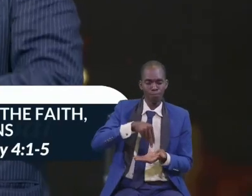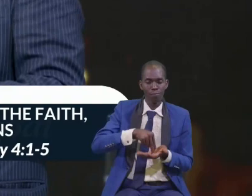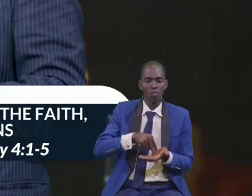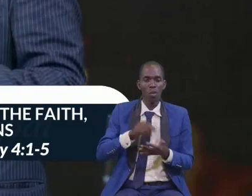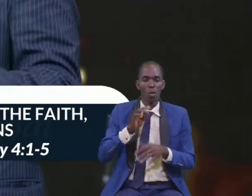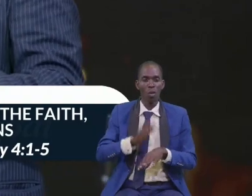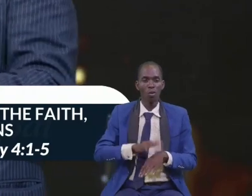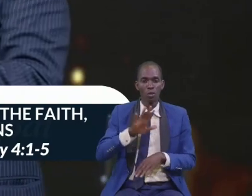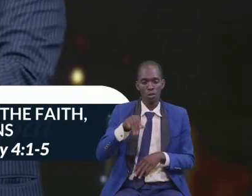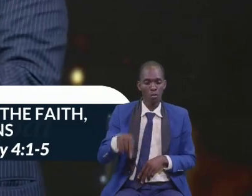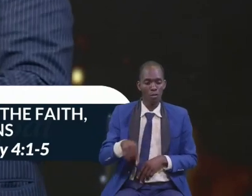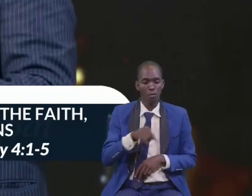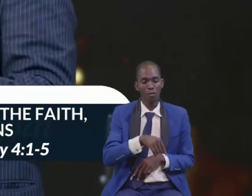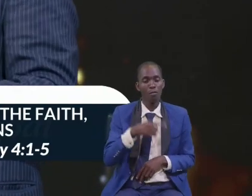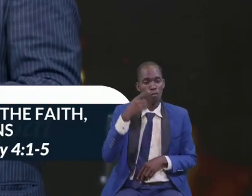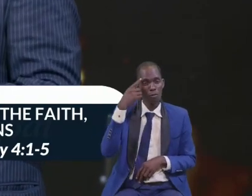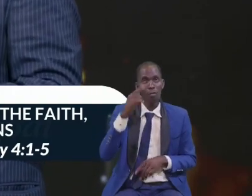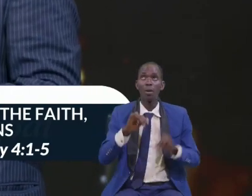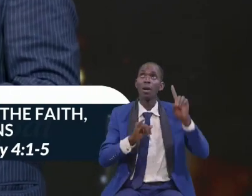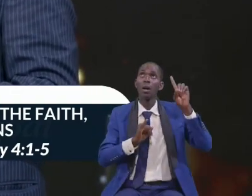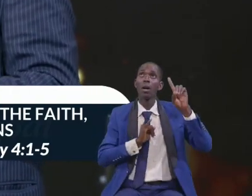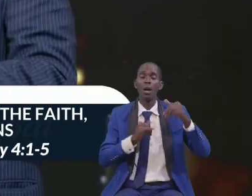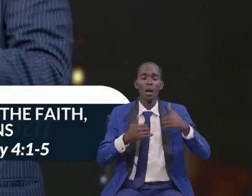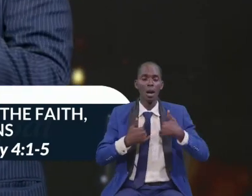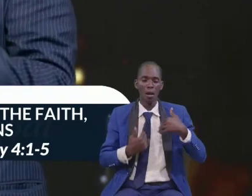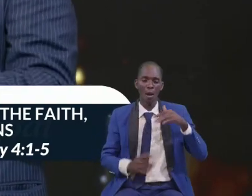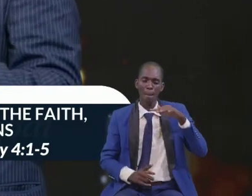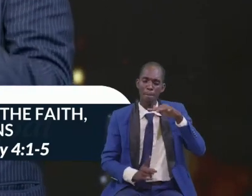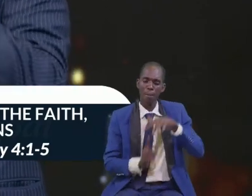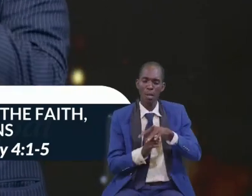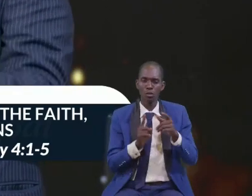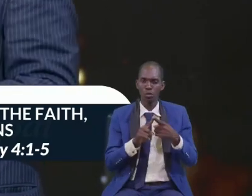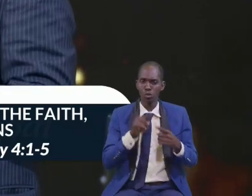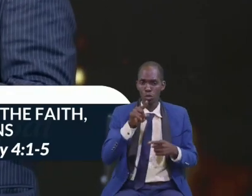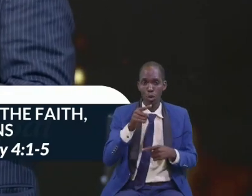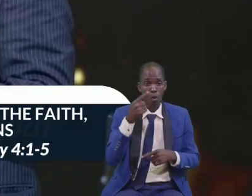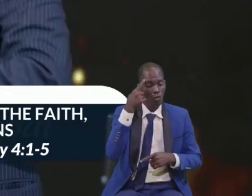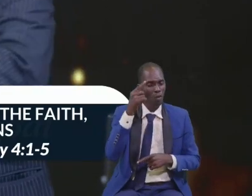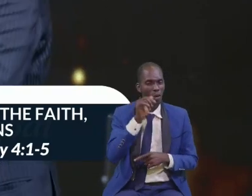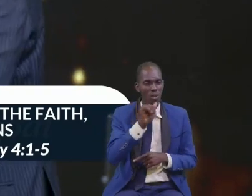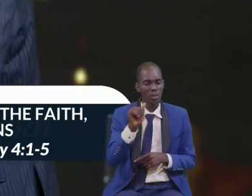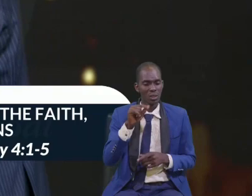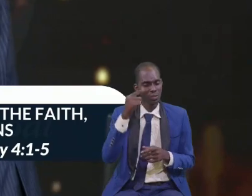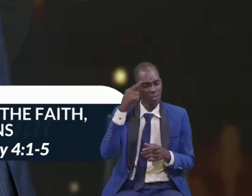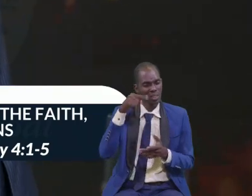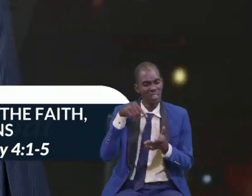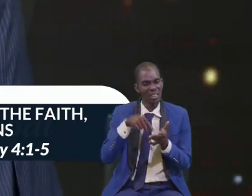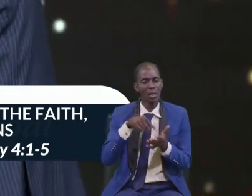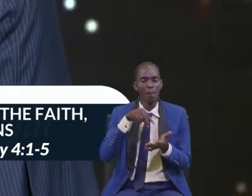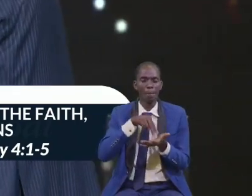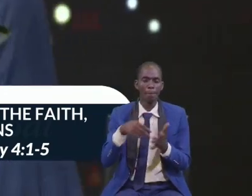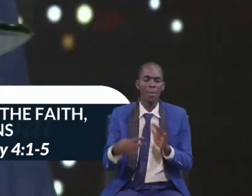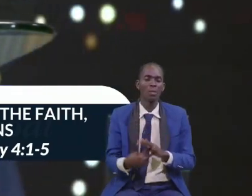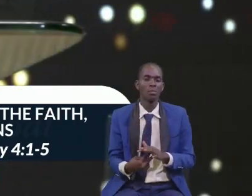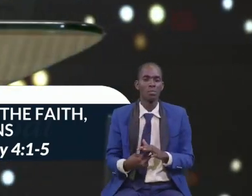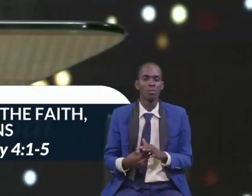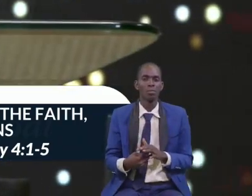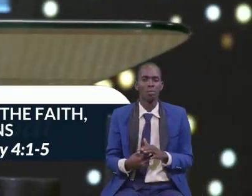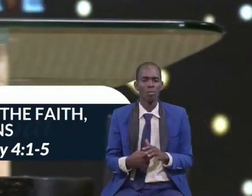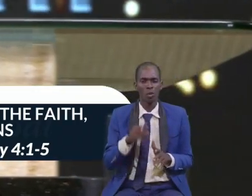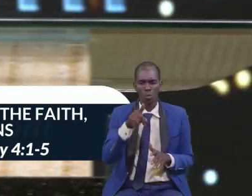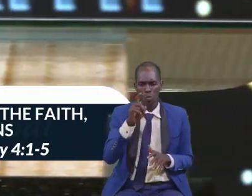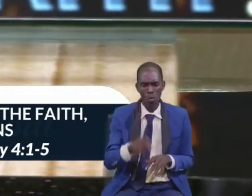for I have appeared unto thee for this purpose. Always remember why